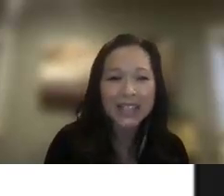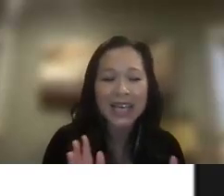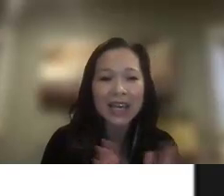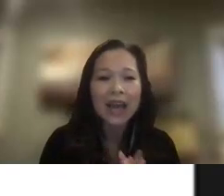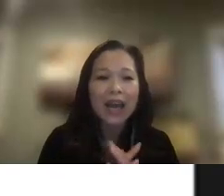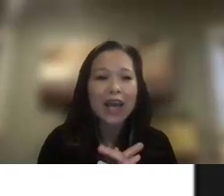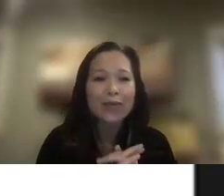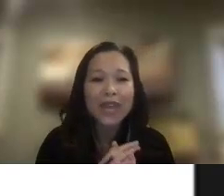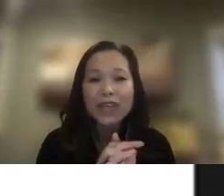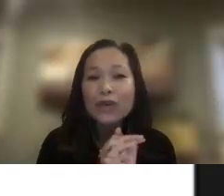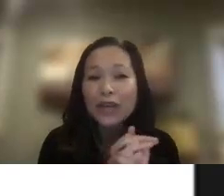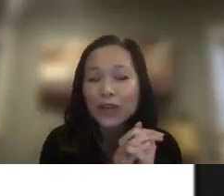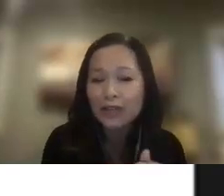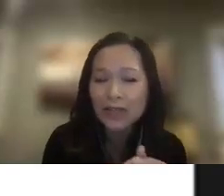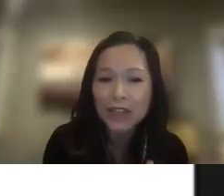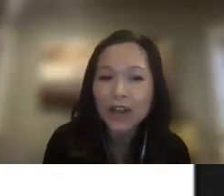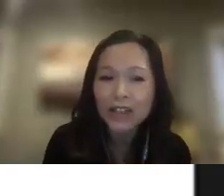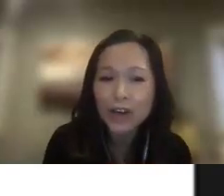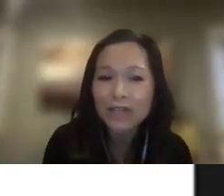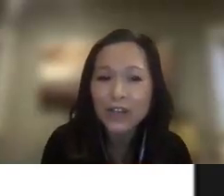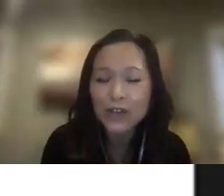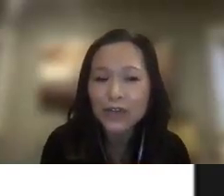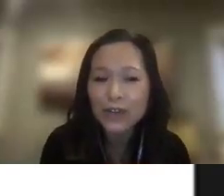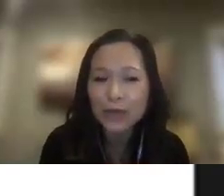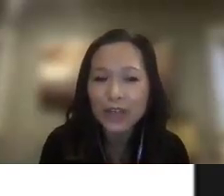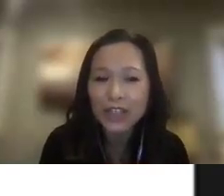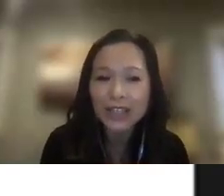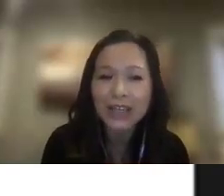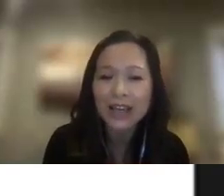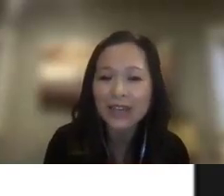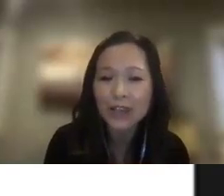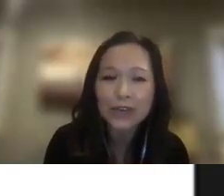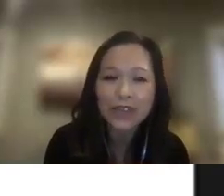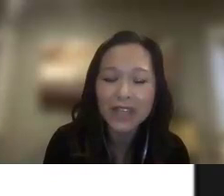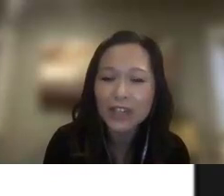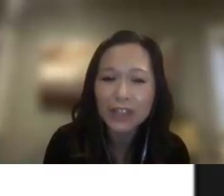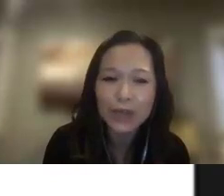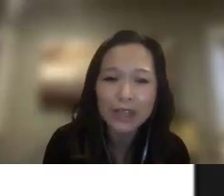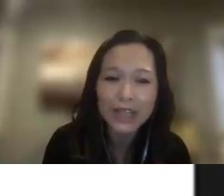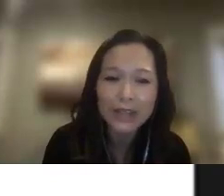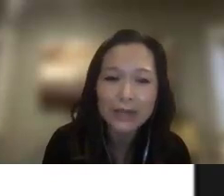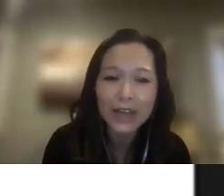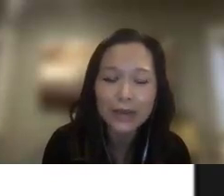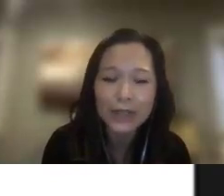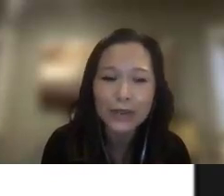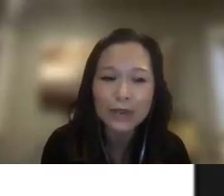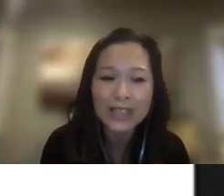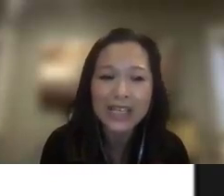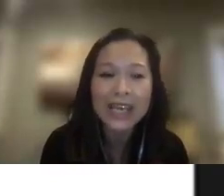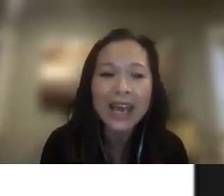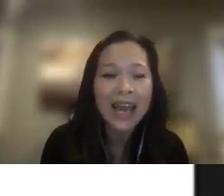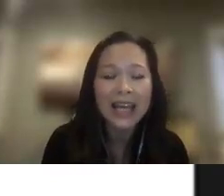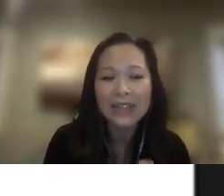that and just say thank you. And I want to acknowledge our funders for this project, the Vancouver Foundation, as well as Michael Smith Health